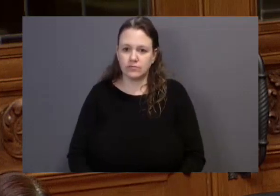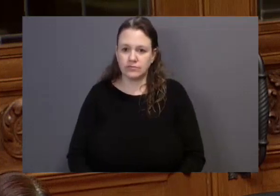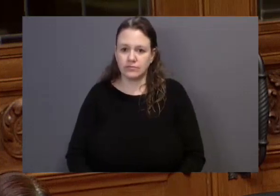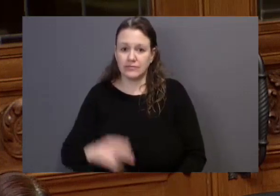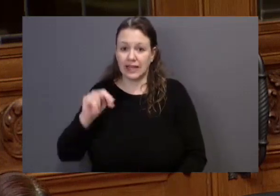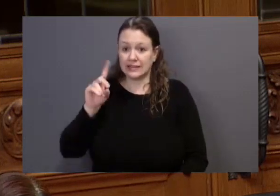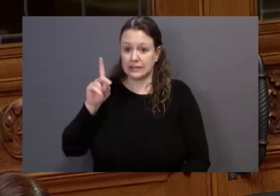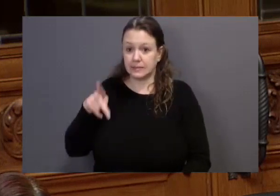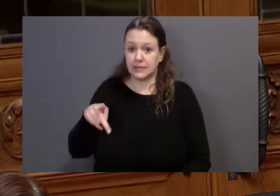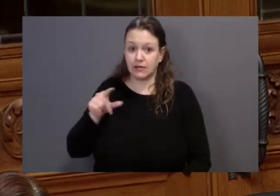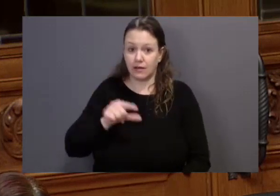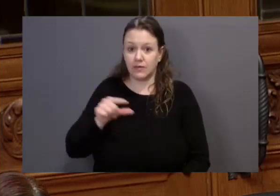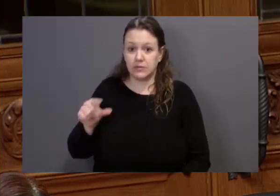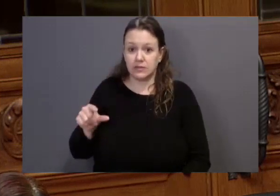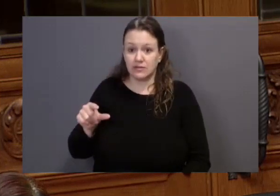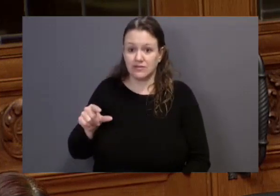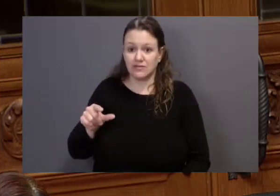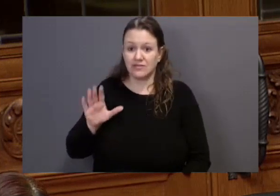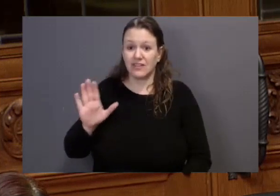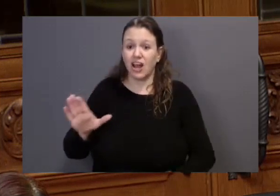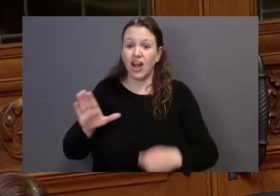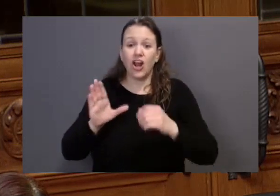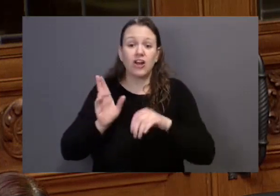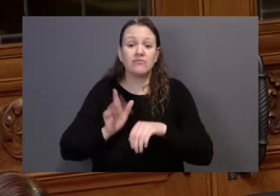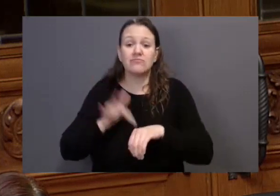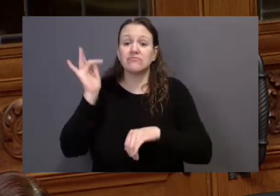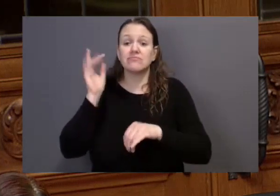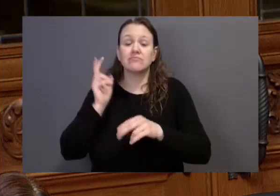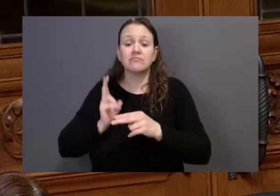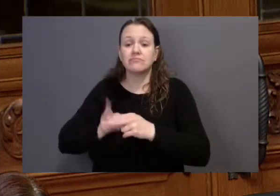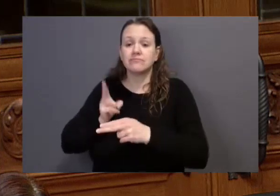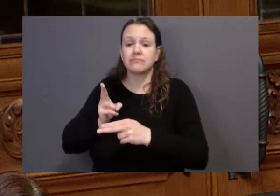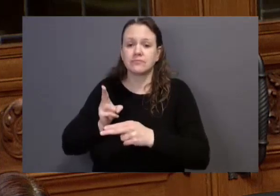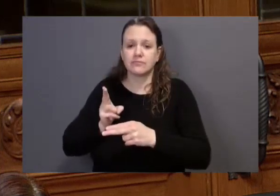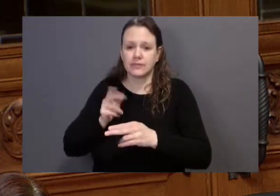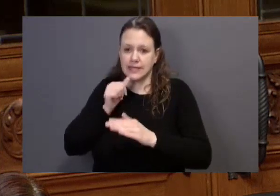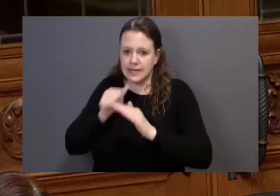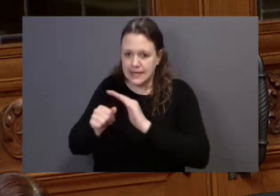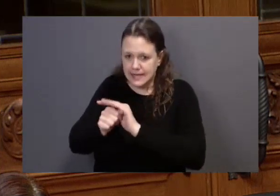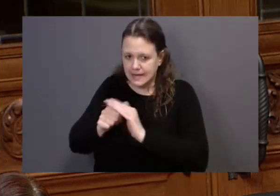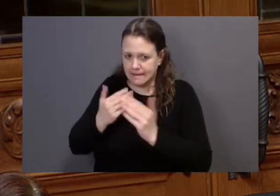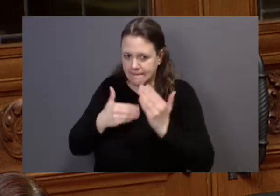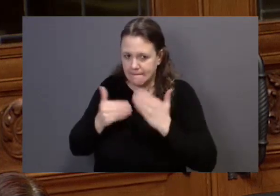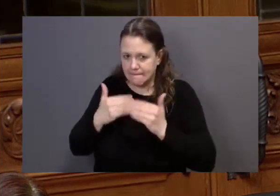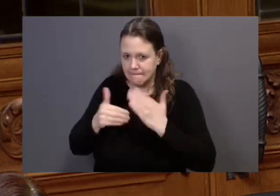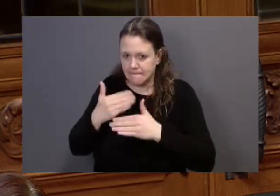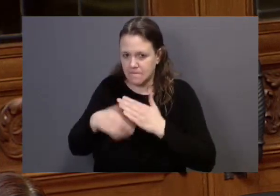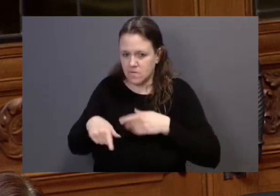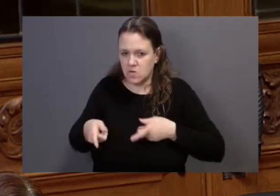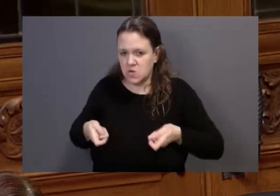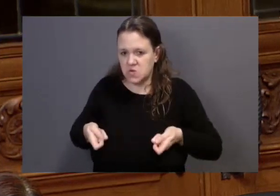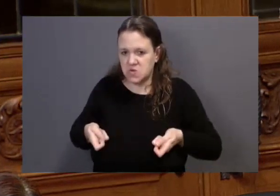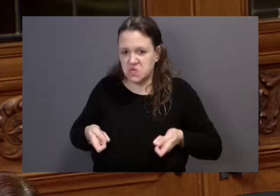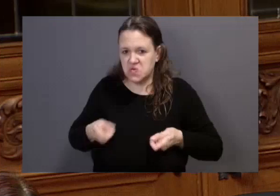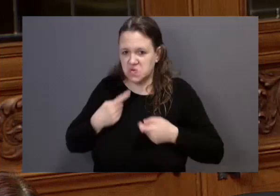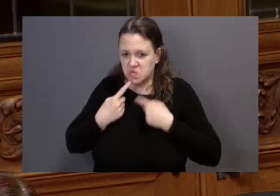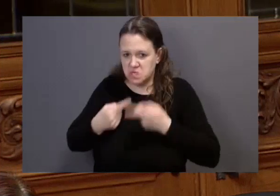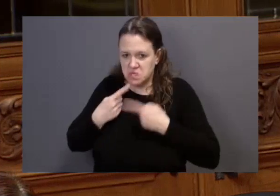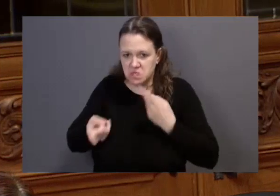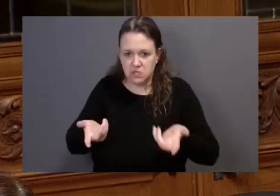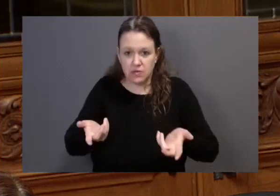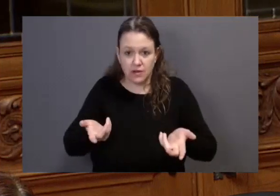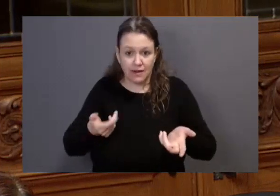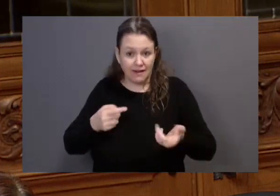for secrecy and authoritarianism. In the past few months, we've seen a gag order on the RCMP, a ban on